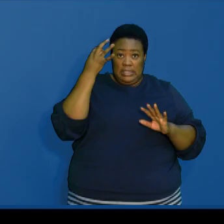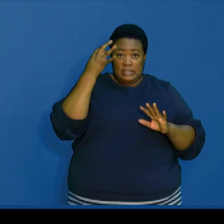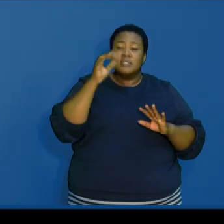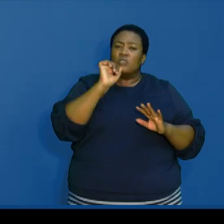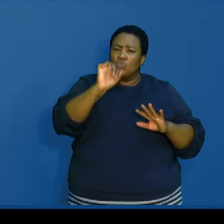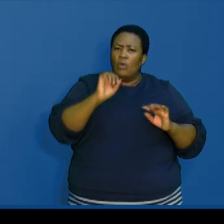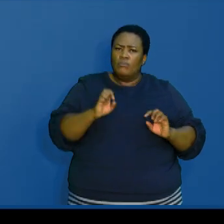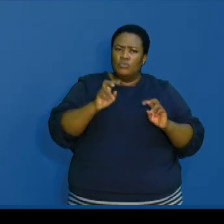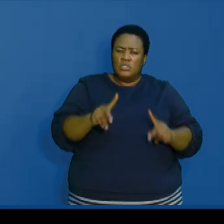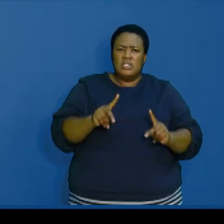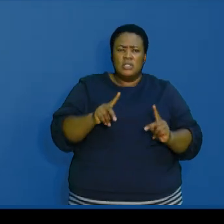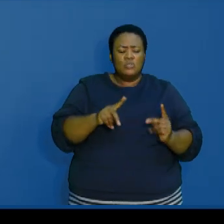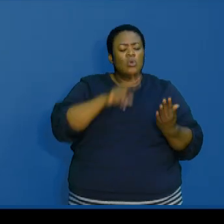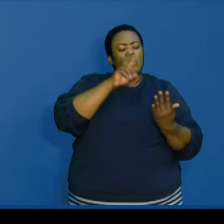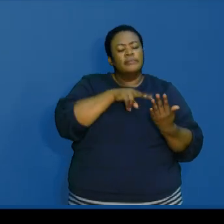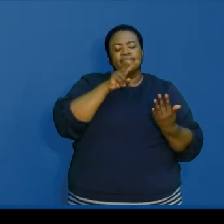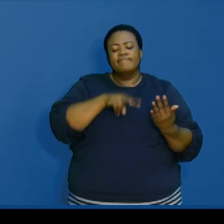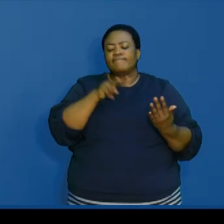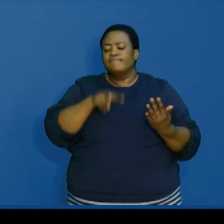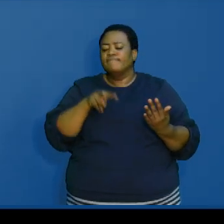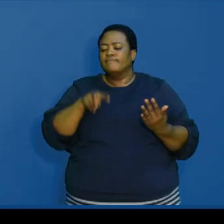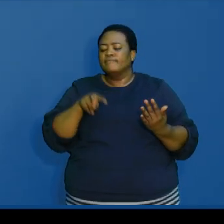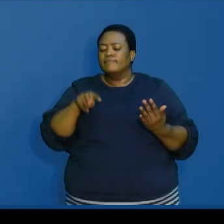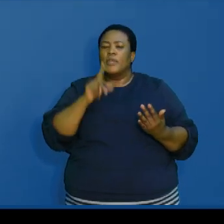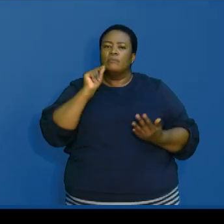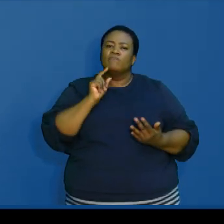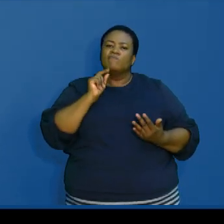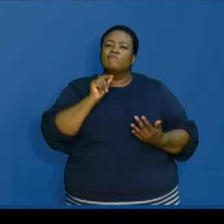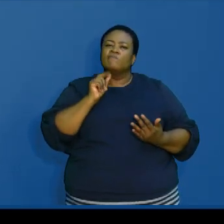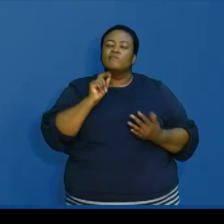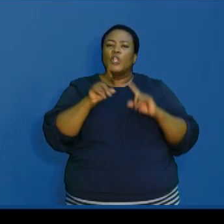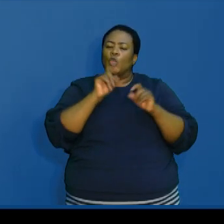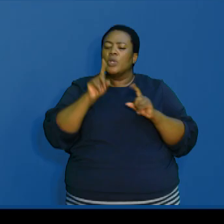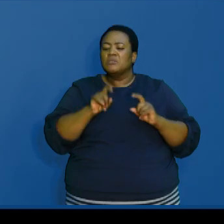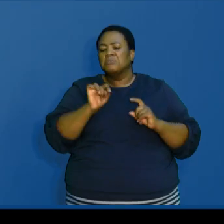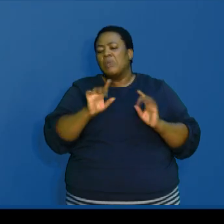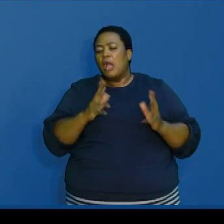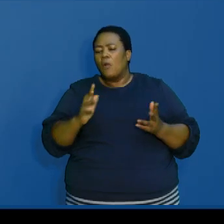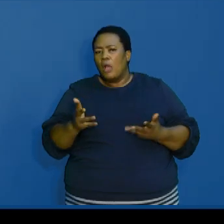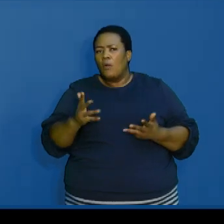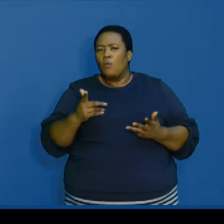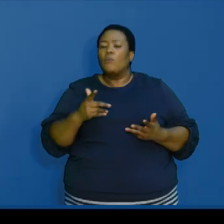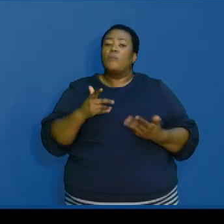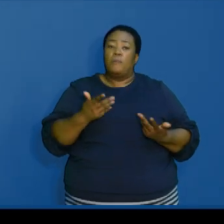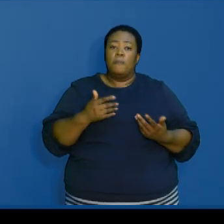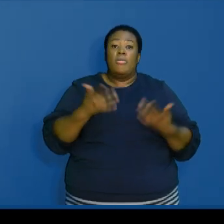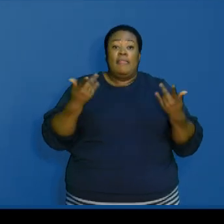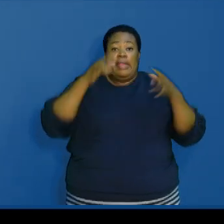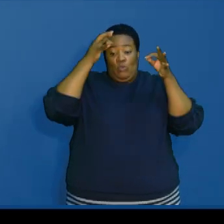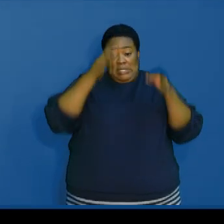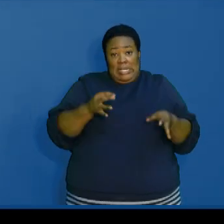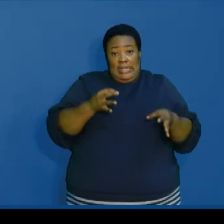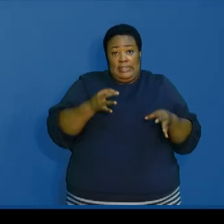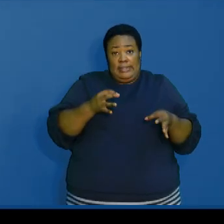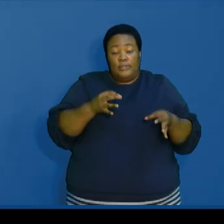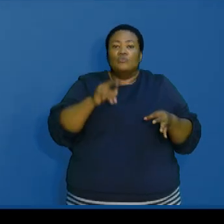the extract that the examiner has chosen to ask you questions on, and decide which genre